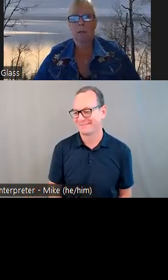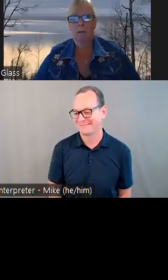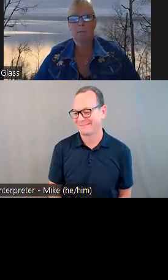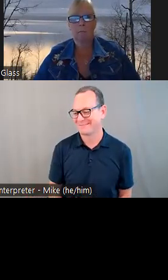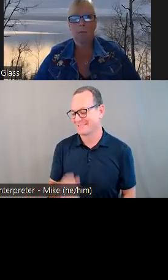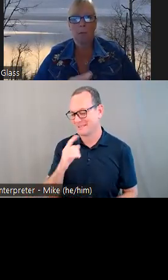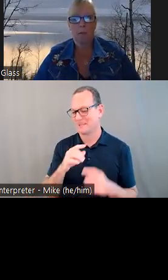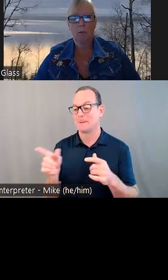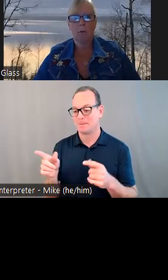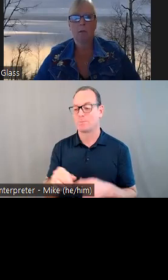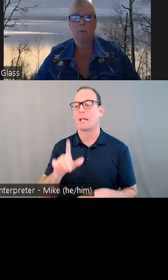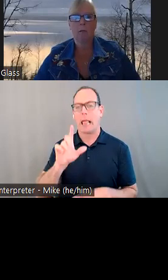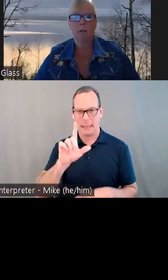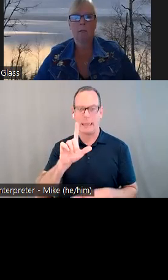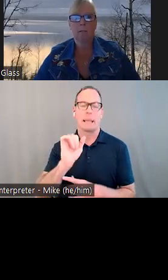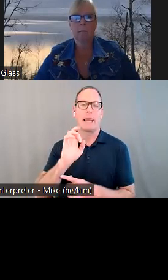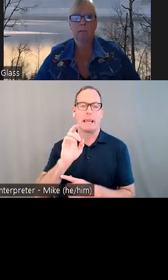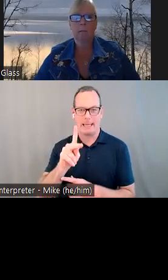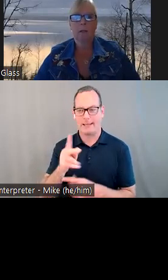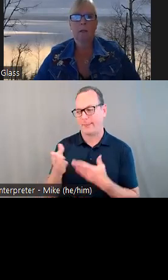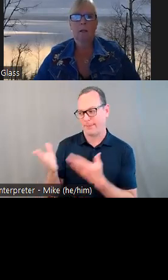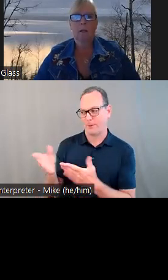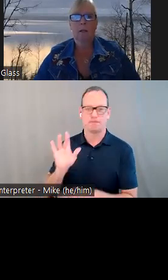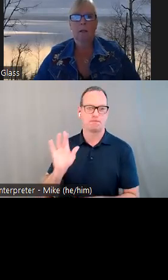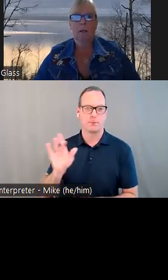on downloaded and organized.